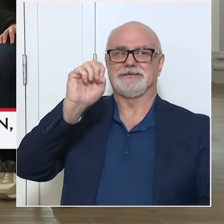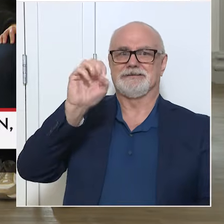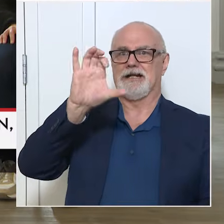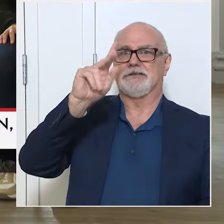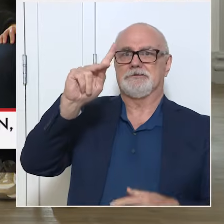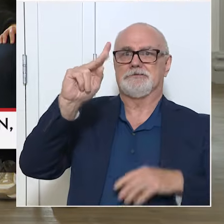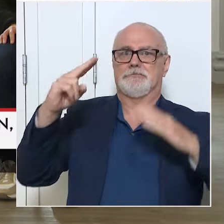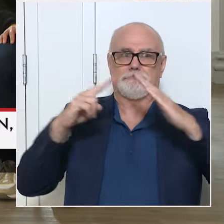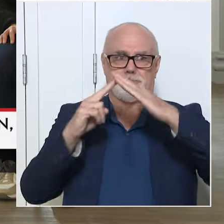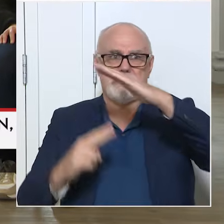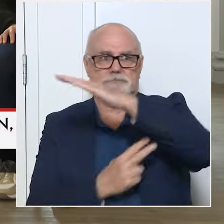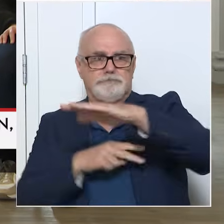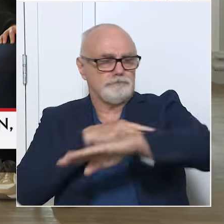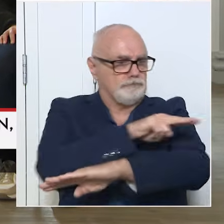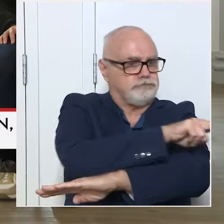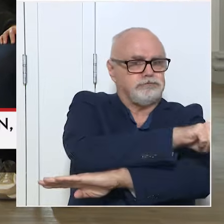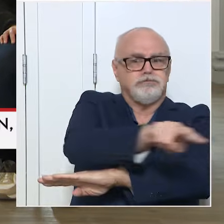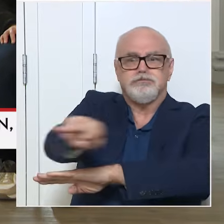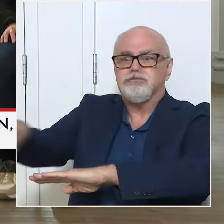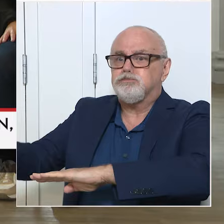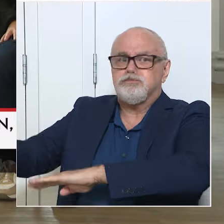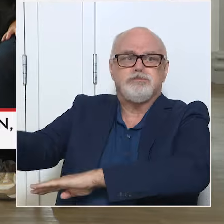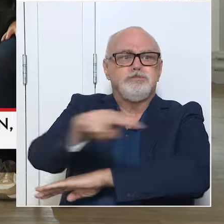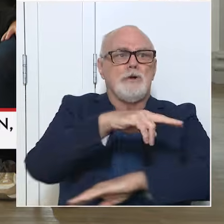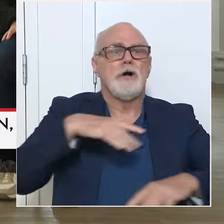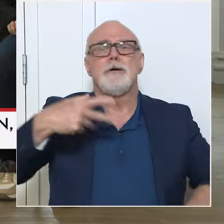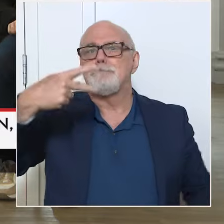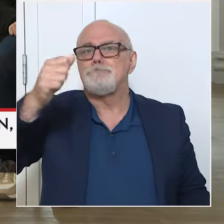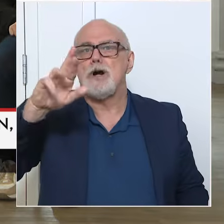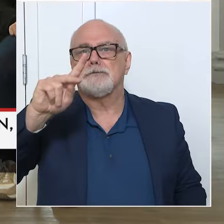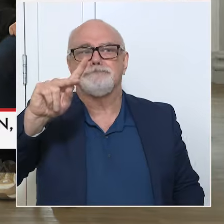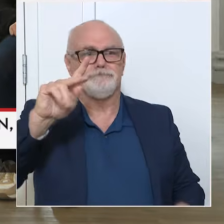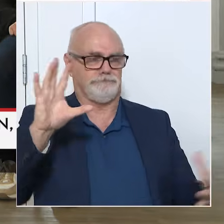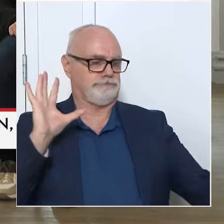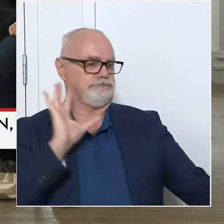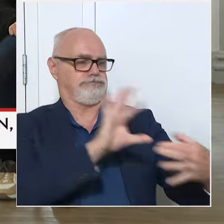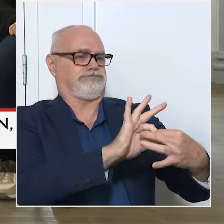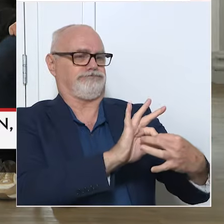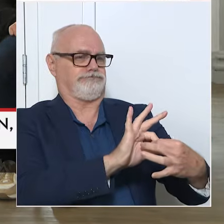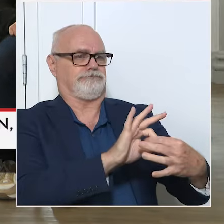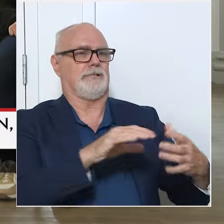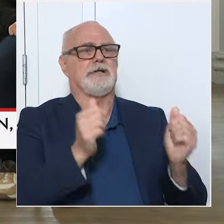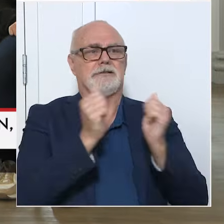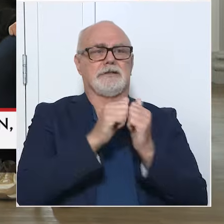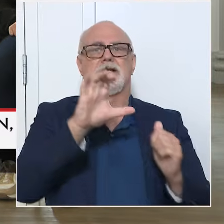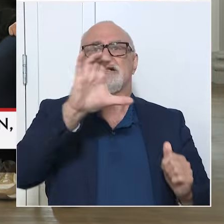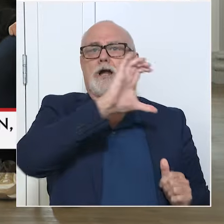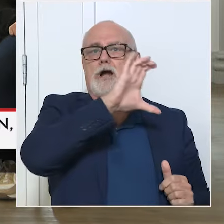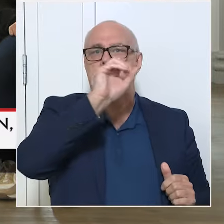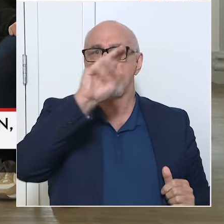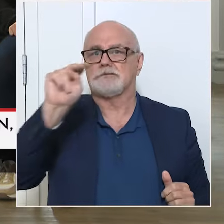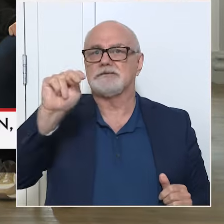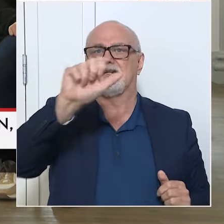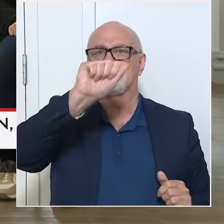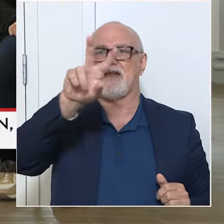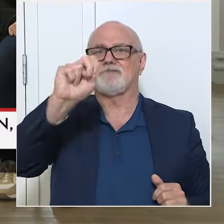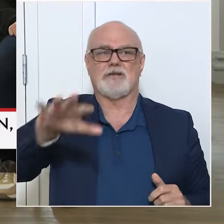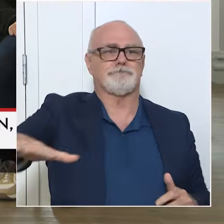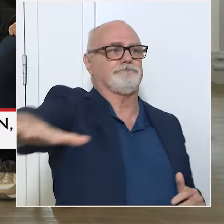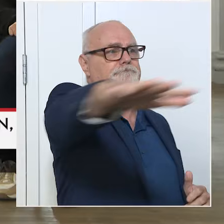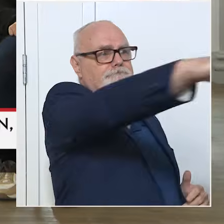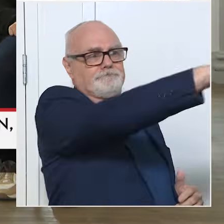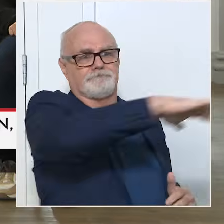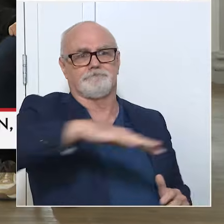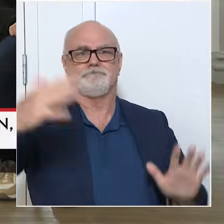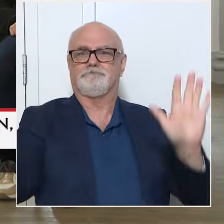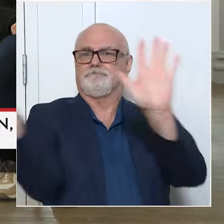create a new park as well as connection across Connecticut Avenue right here north of the Circle. So it's not just a